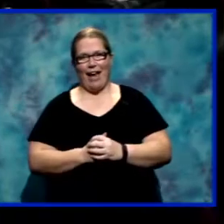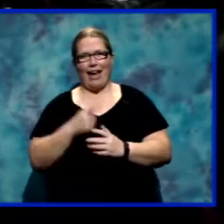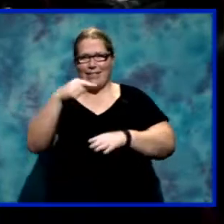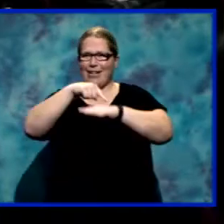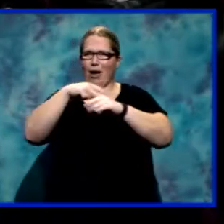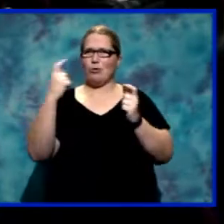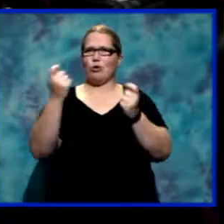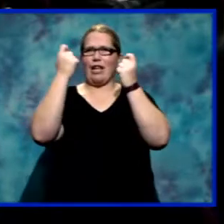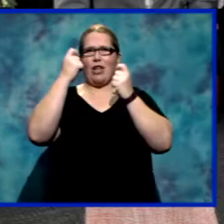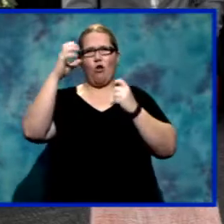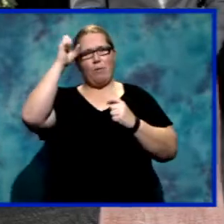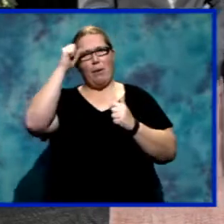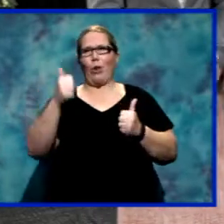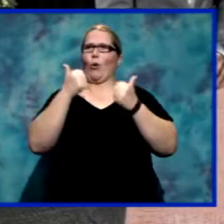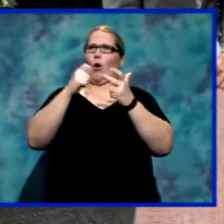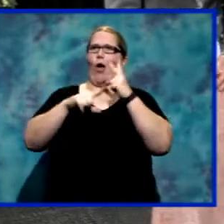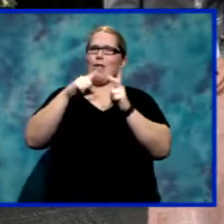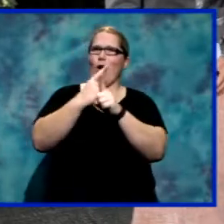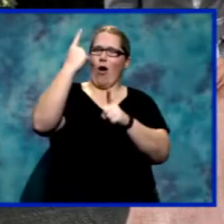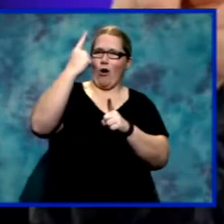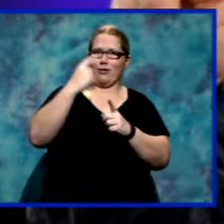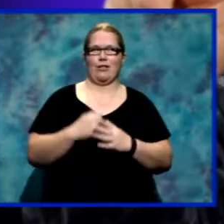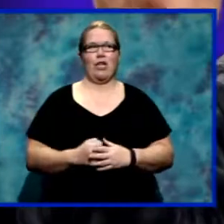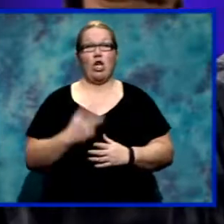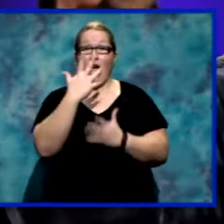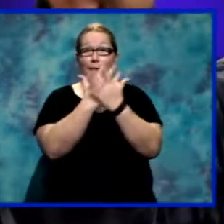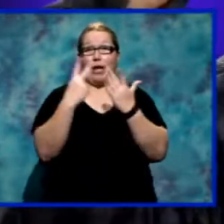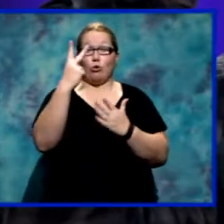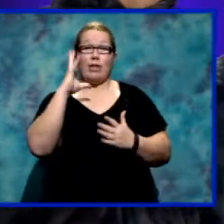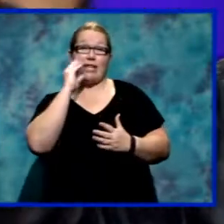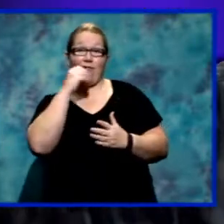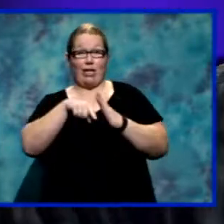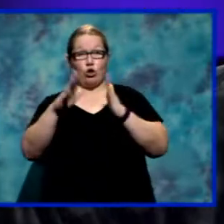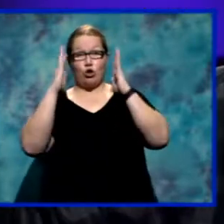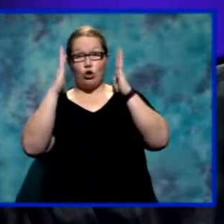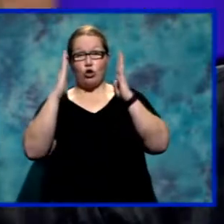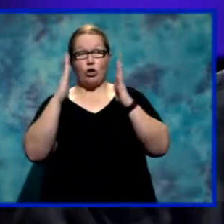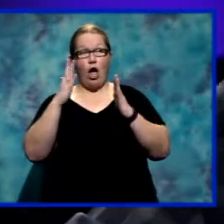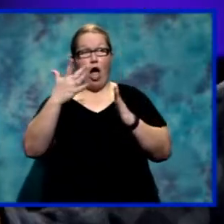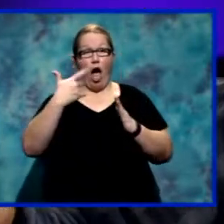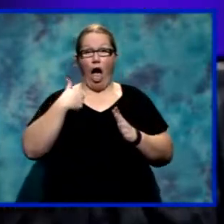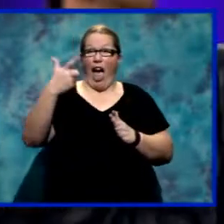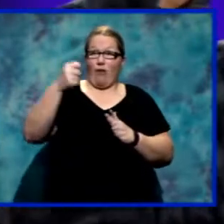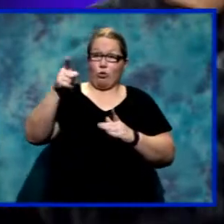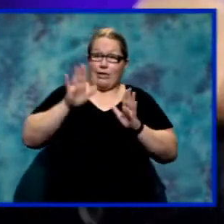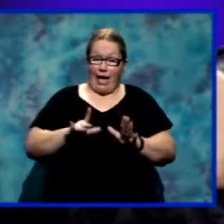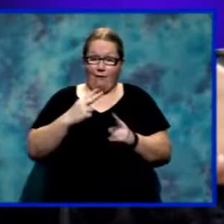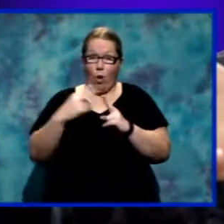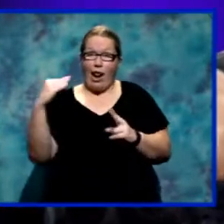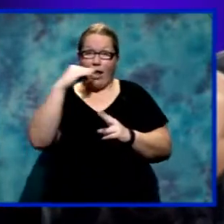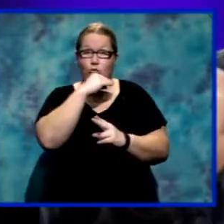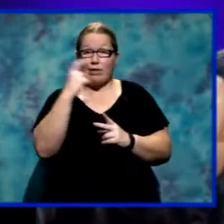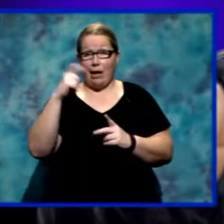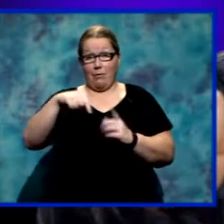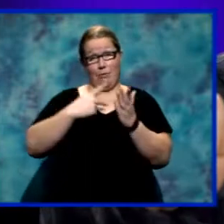to celebrate and remember the goodness of God. And so 2:30 this afternoon here in the church, I want you all to invite you all to stay for lunch and come to this